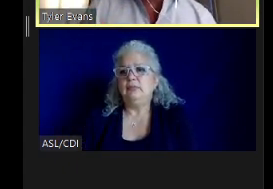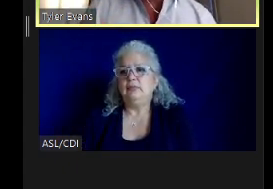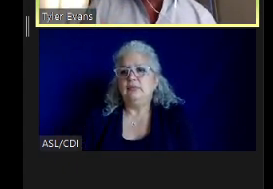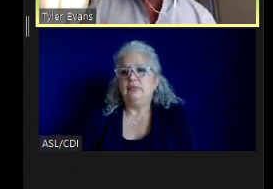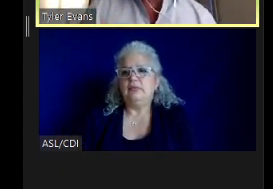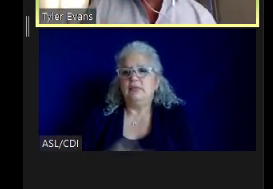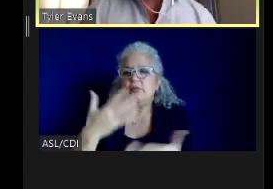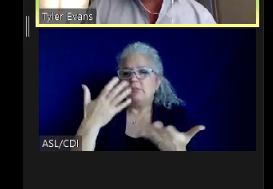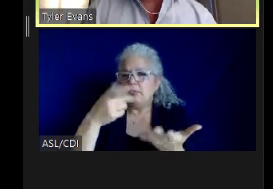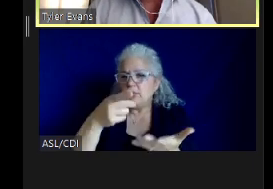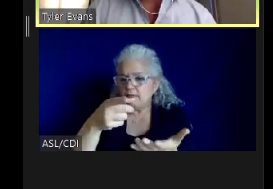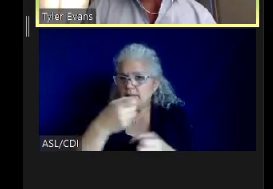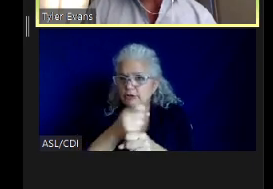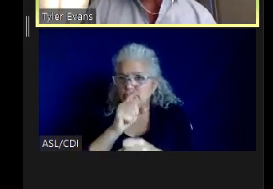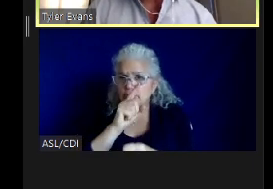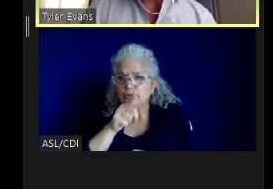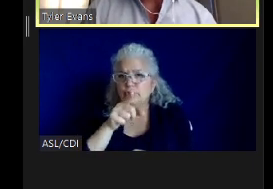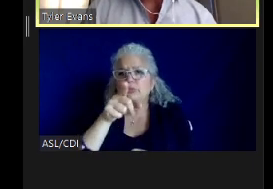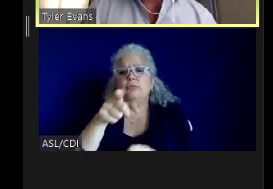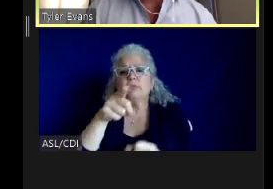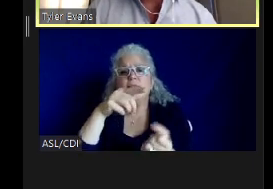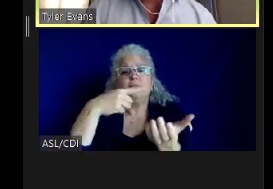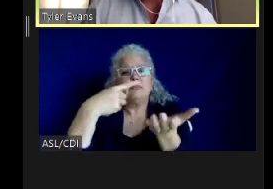goes through some of these. Next slide.